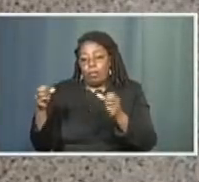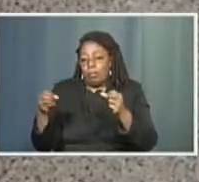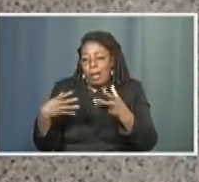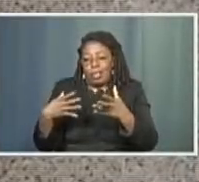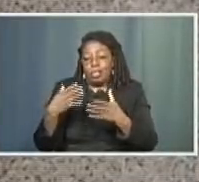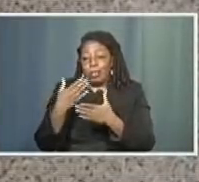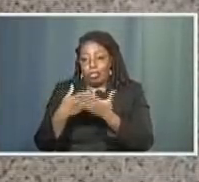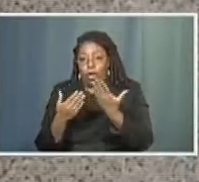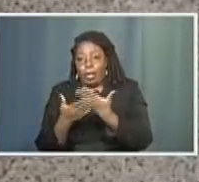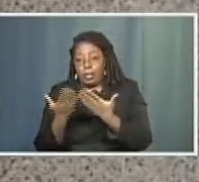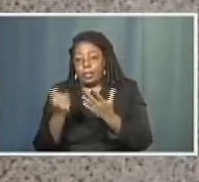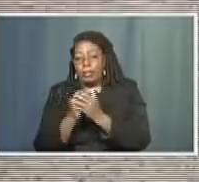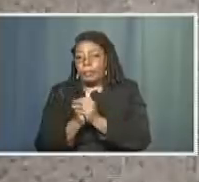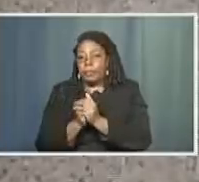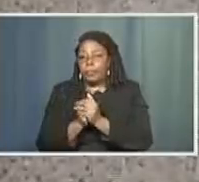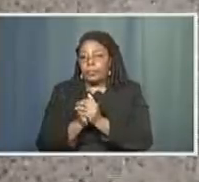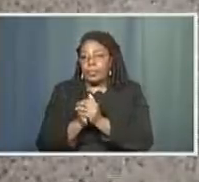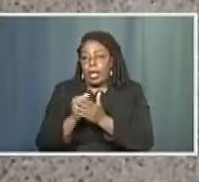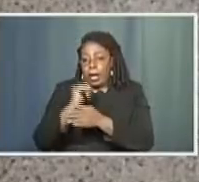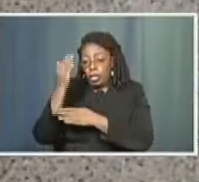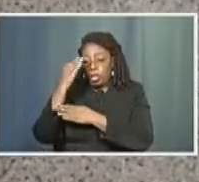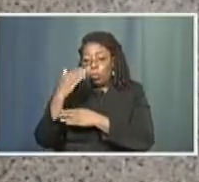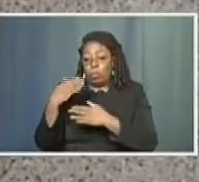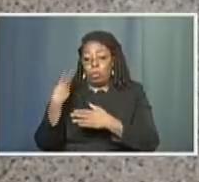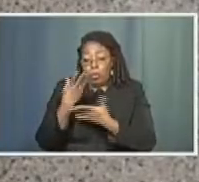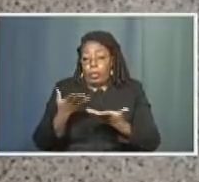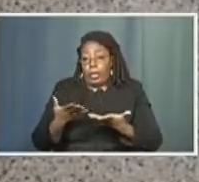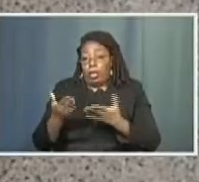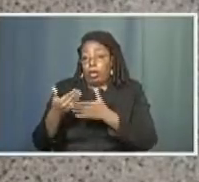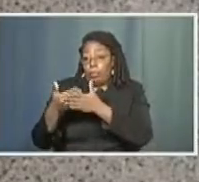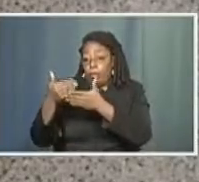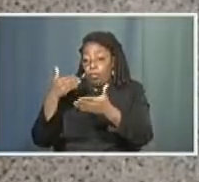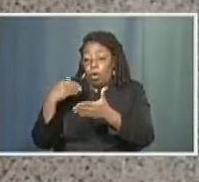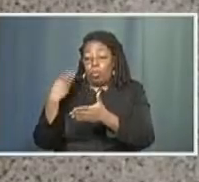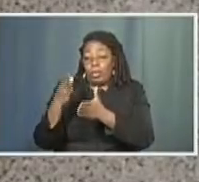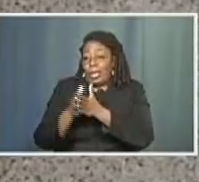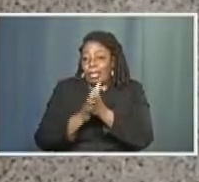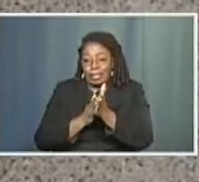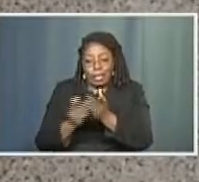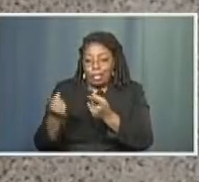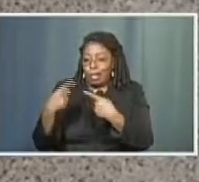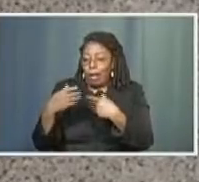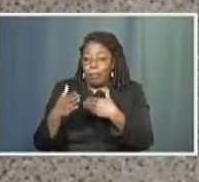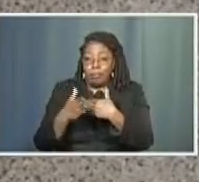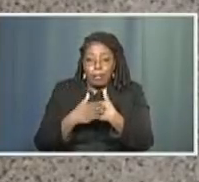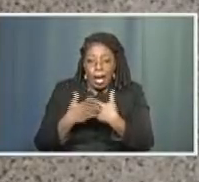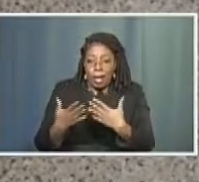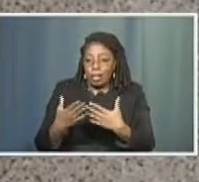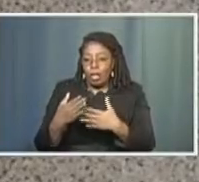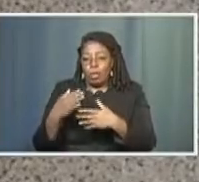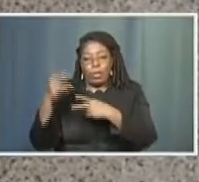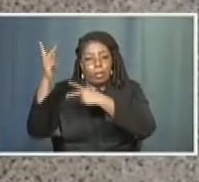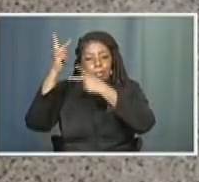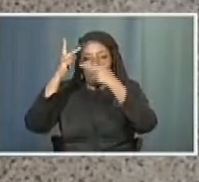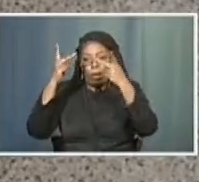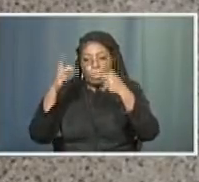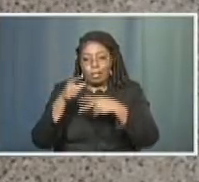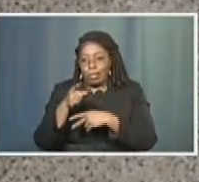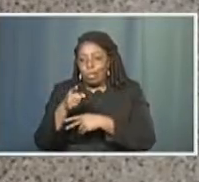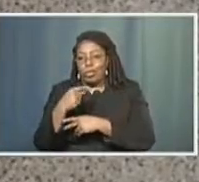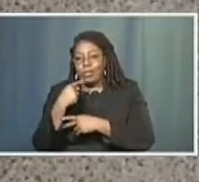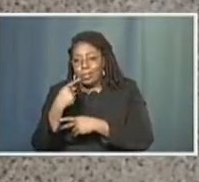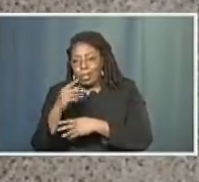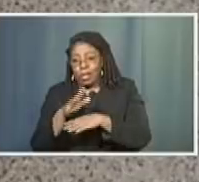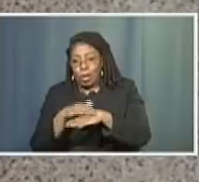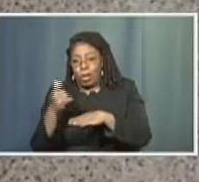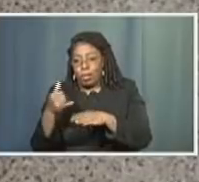So I know we've been here before, and we're excited to come back. So we're in paradise, is what you guys call it, and I think